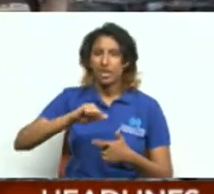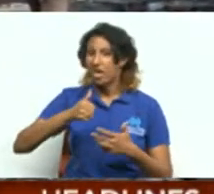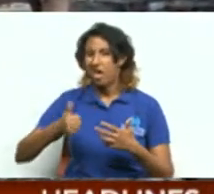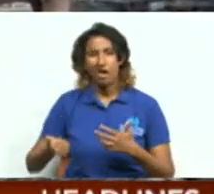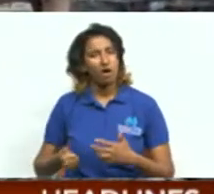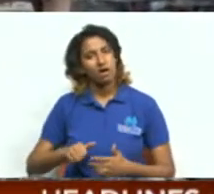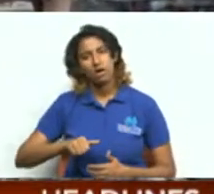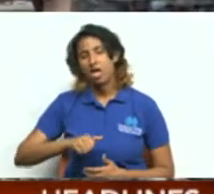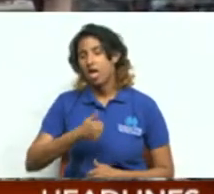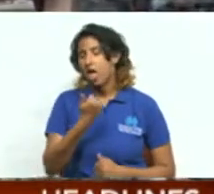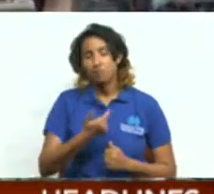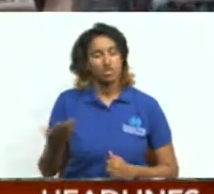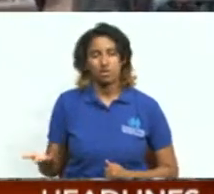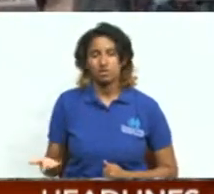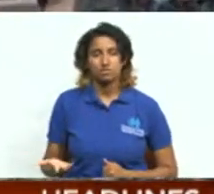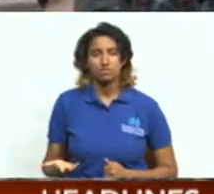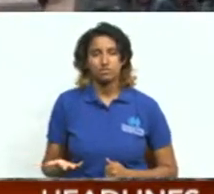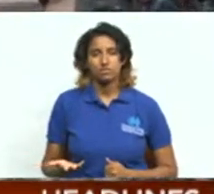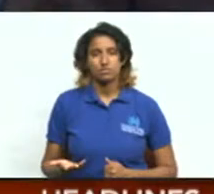Everything.